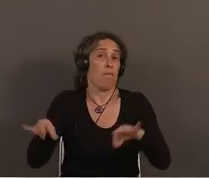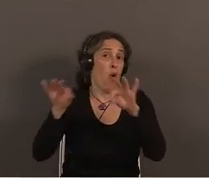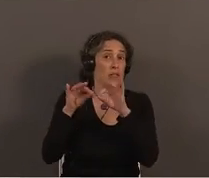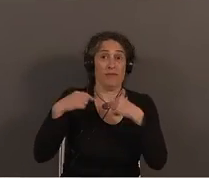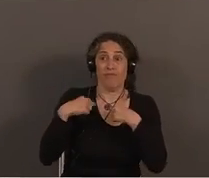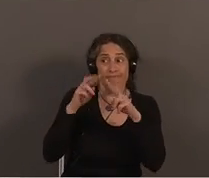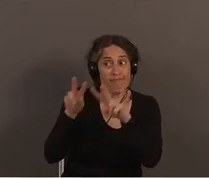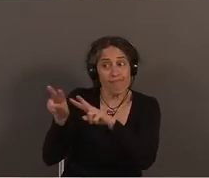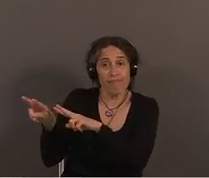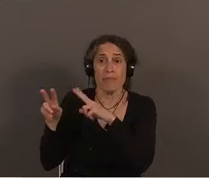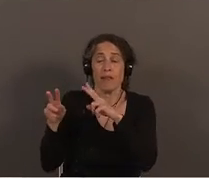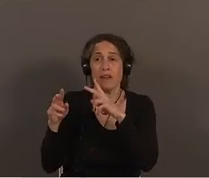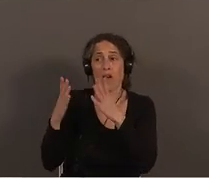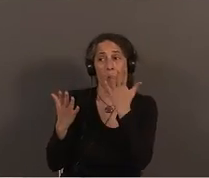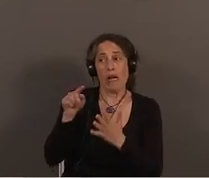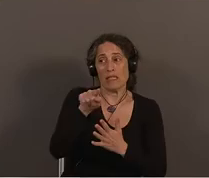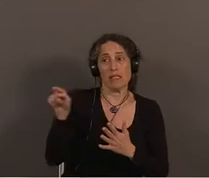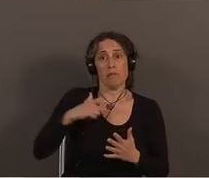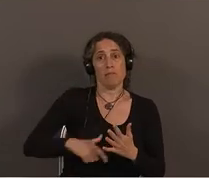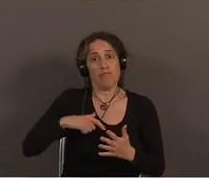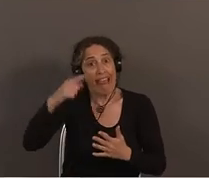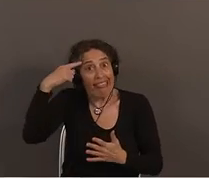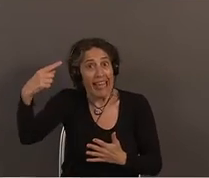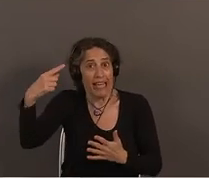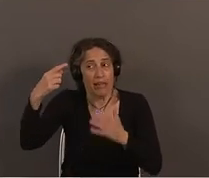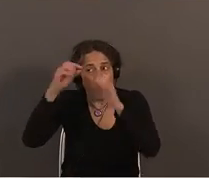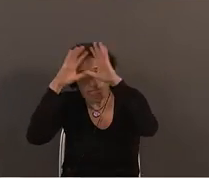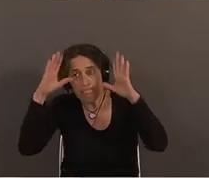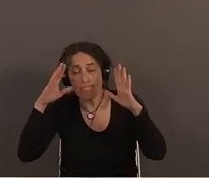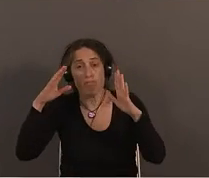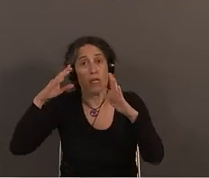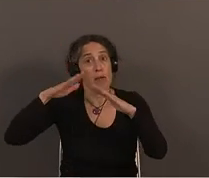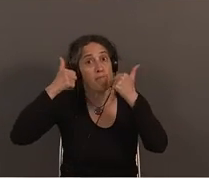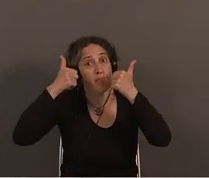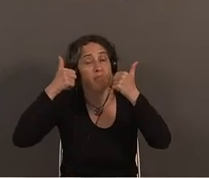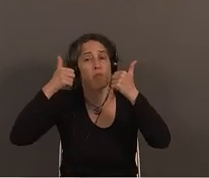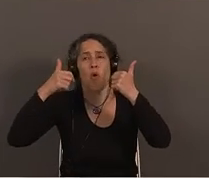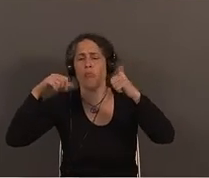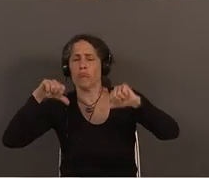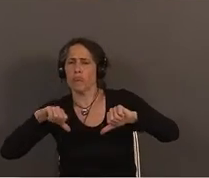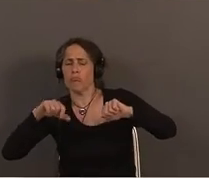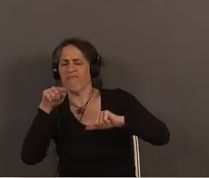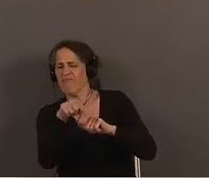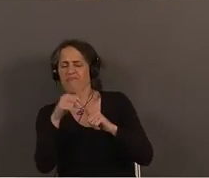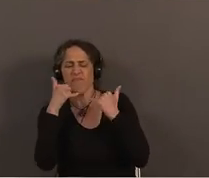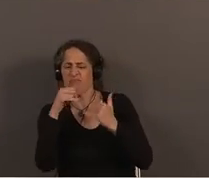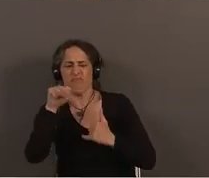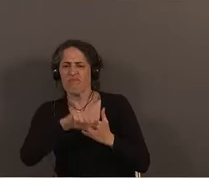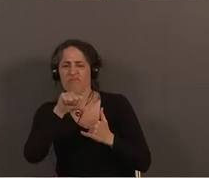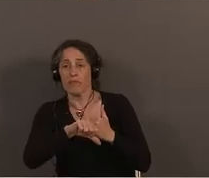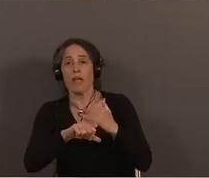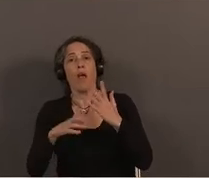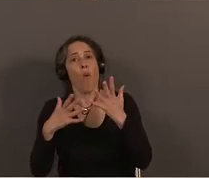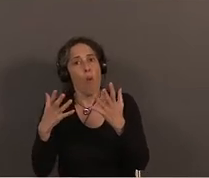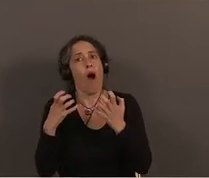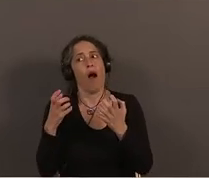think that is part of the competition between operators, is to make sure that we offer better services, better